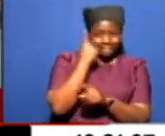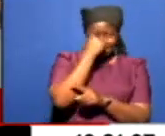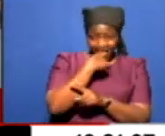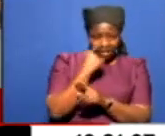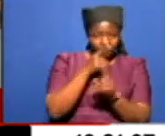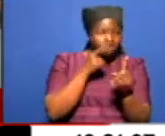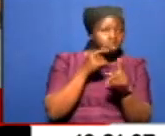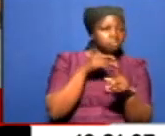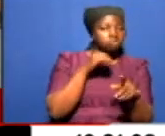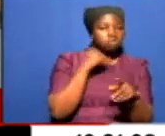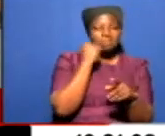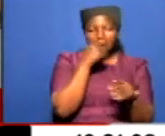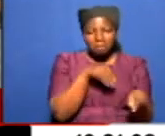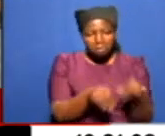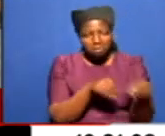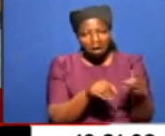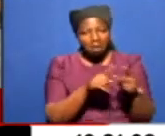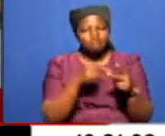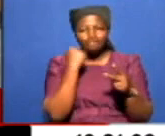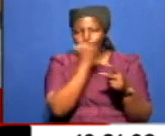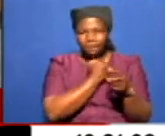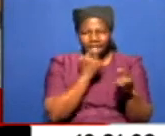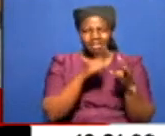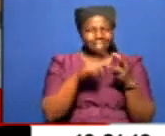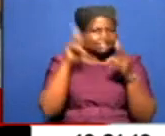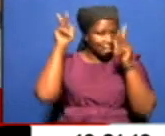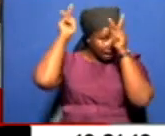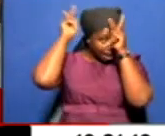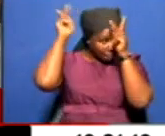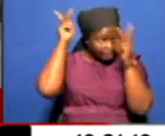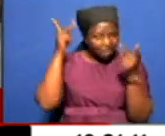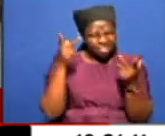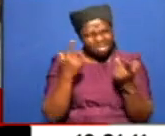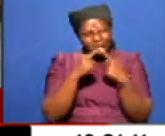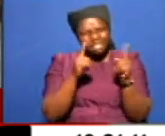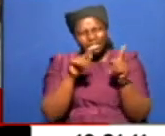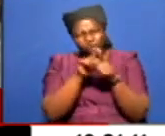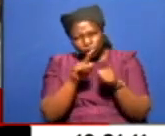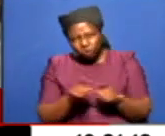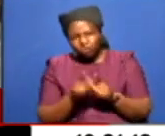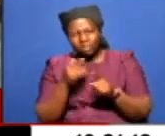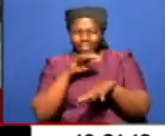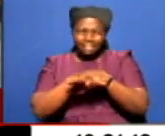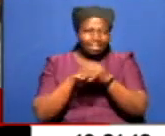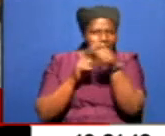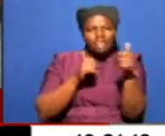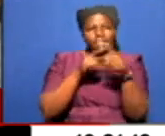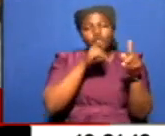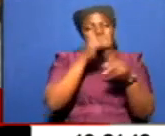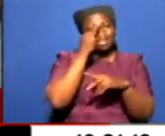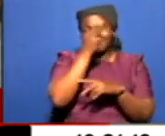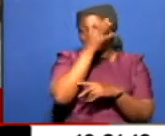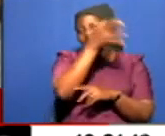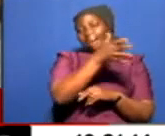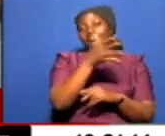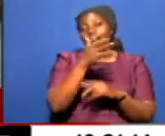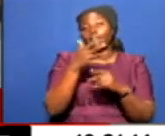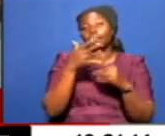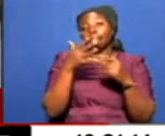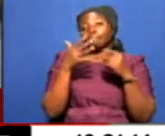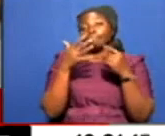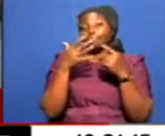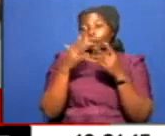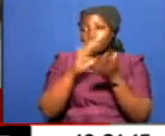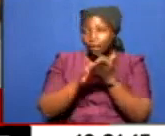So it cuts across. Terrorists are coming from Nyeri. So it cuts across, and without